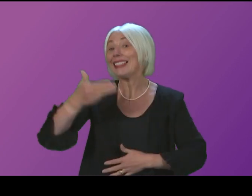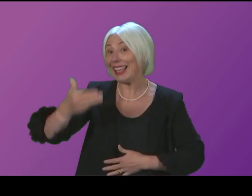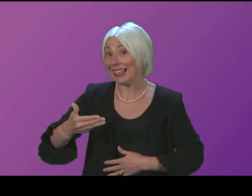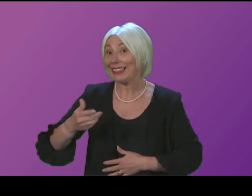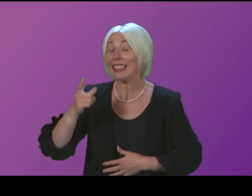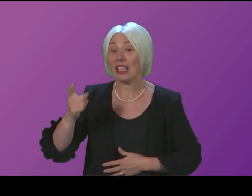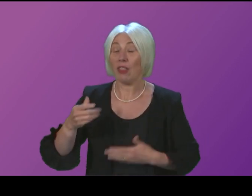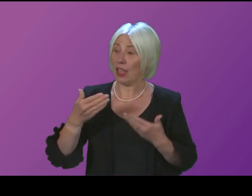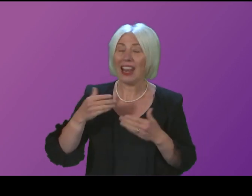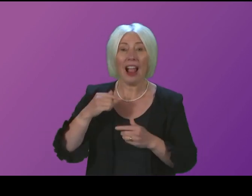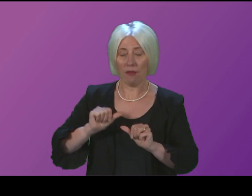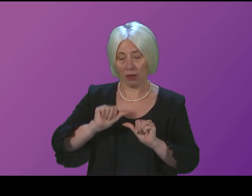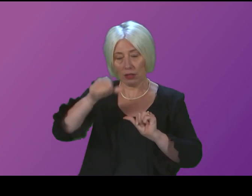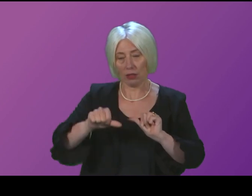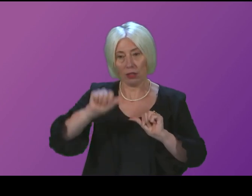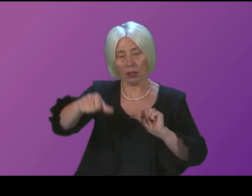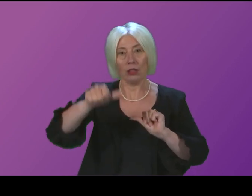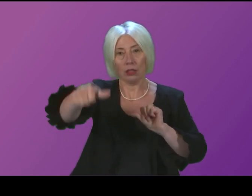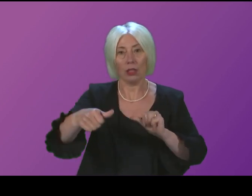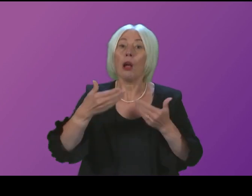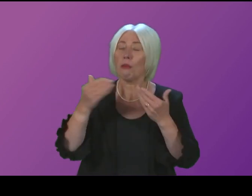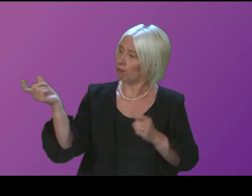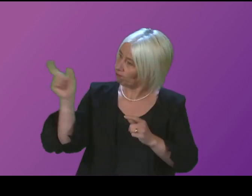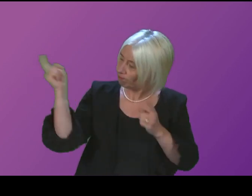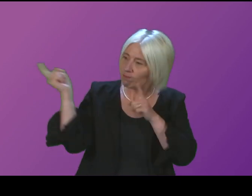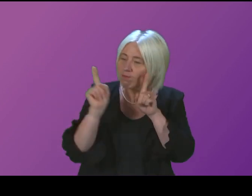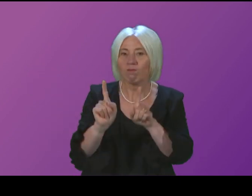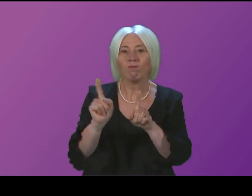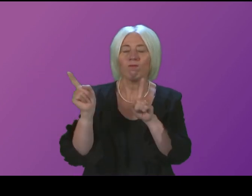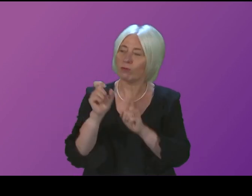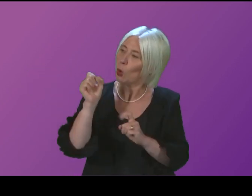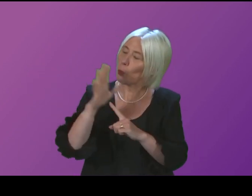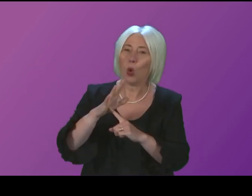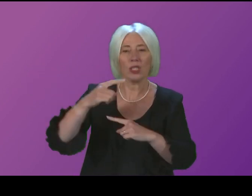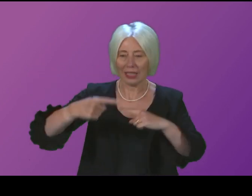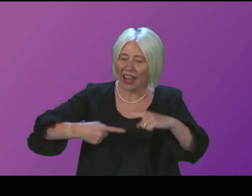the opening of each subsequent session, and on our important anniversaries too.